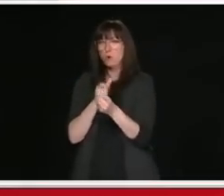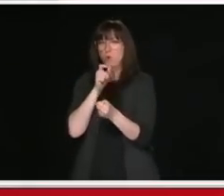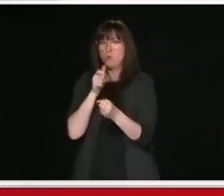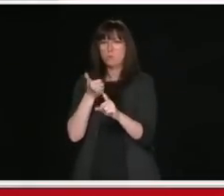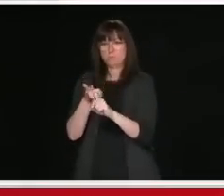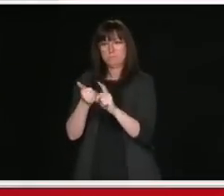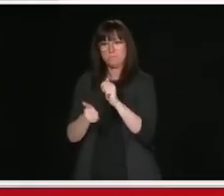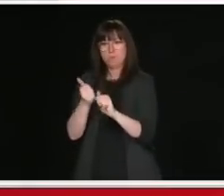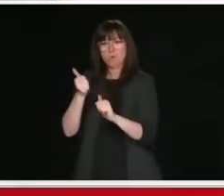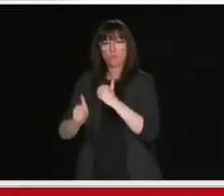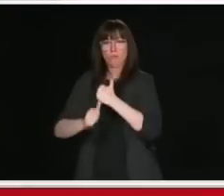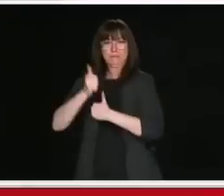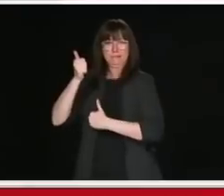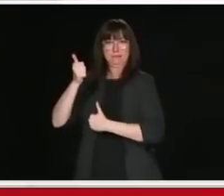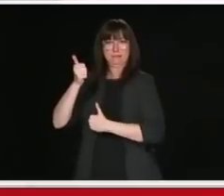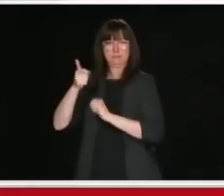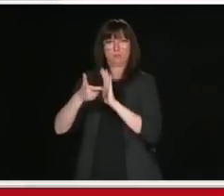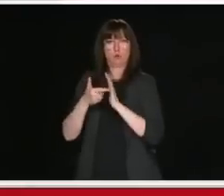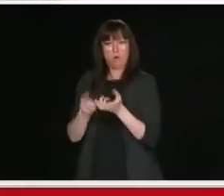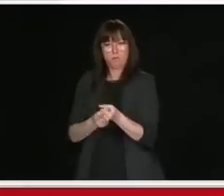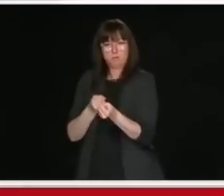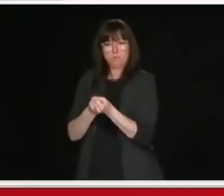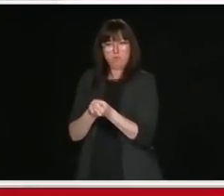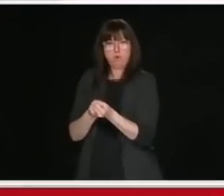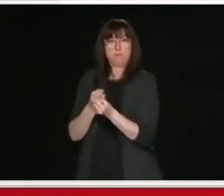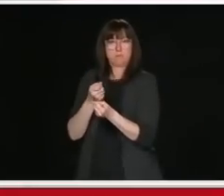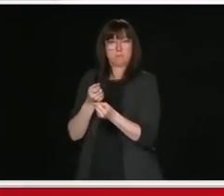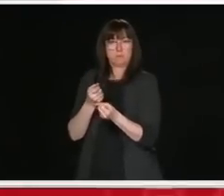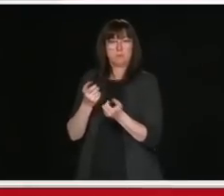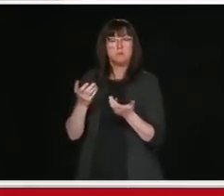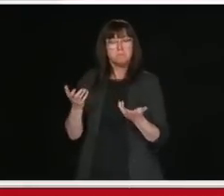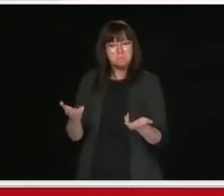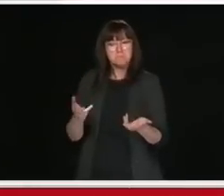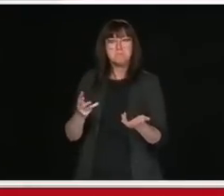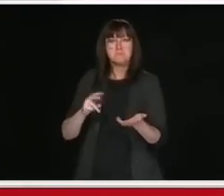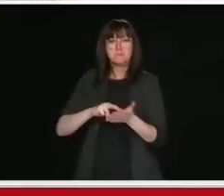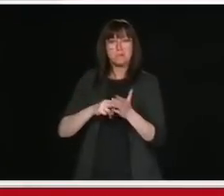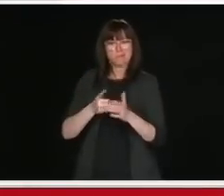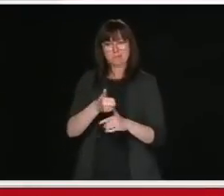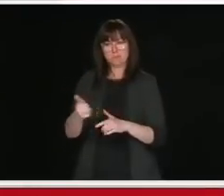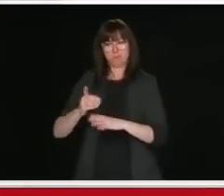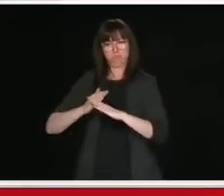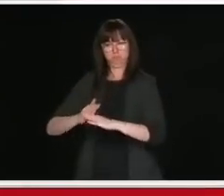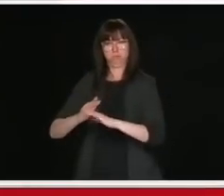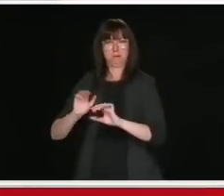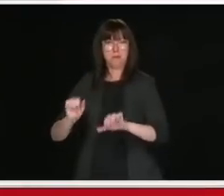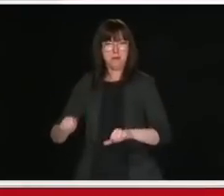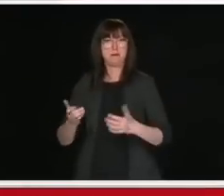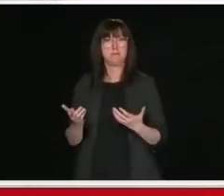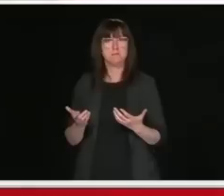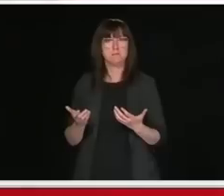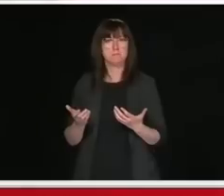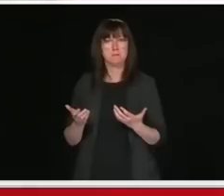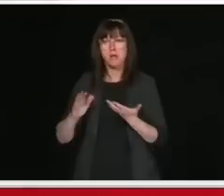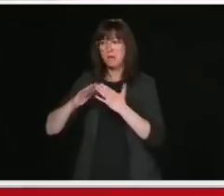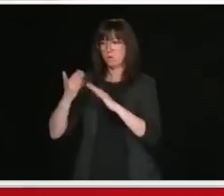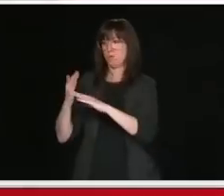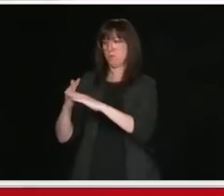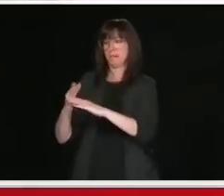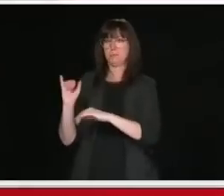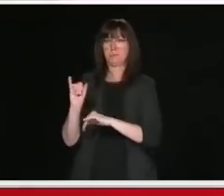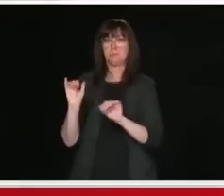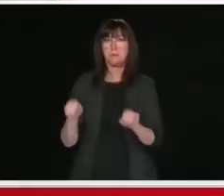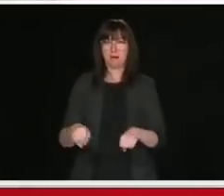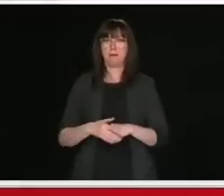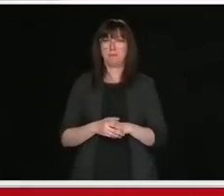tough times in order to protect themselves and protect the community. That's why we will continue to